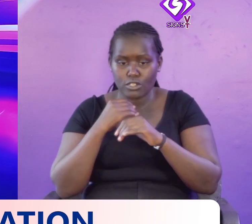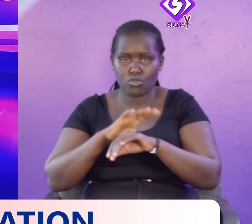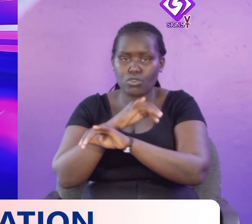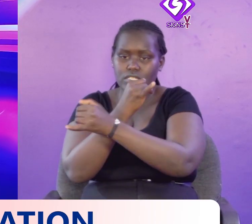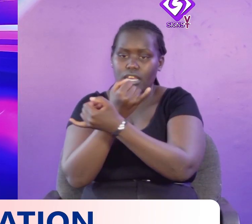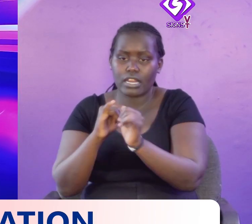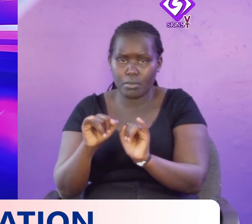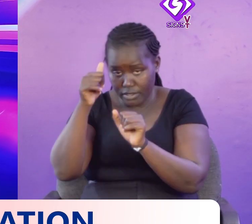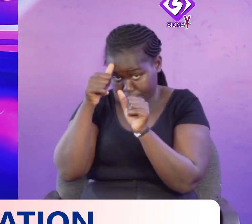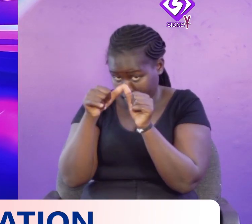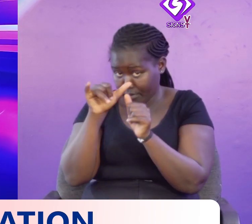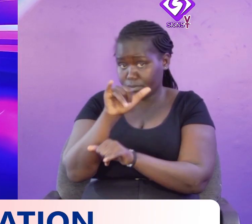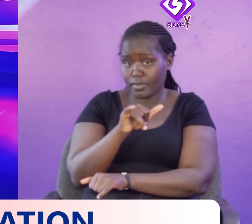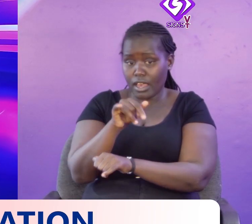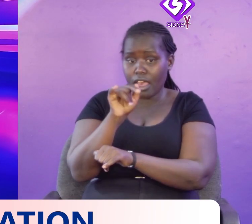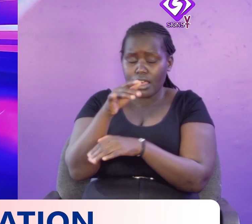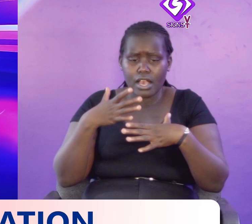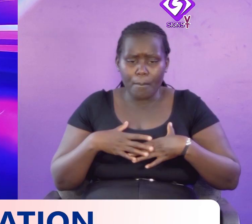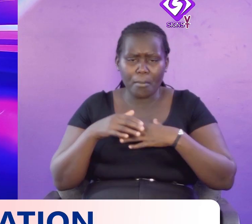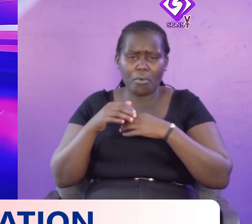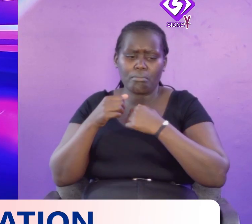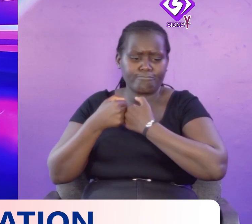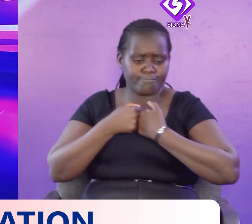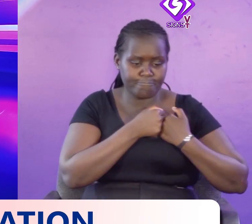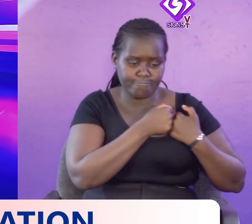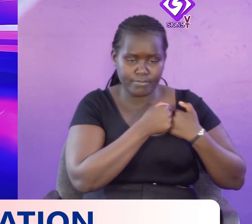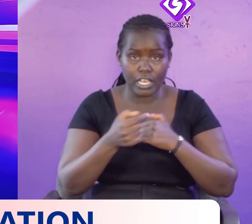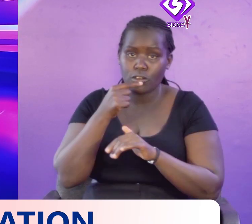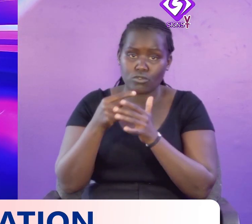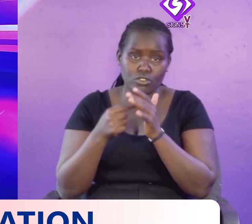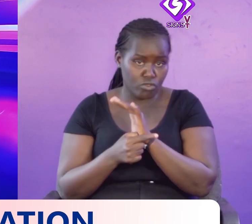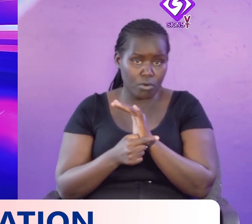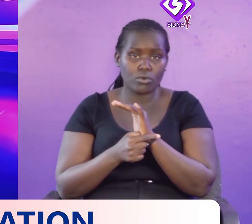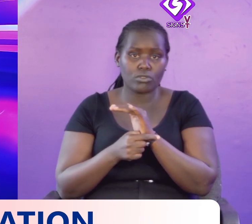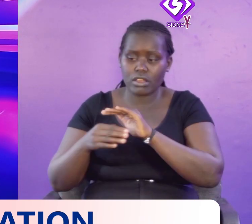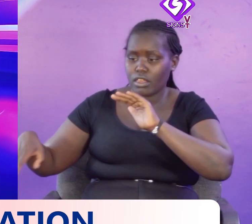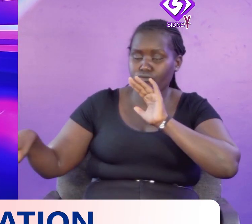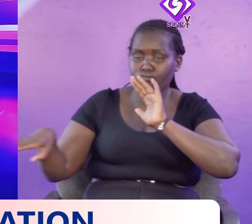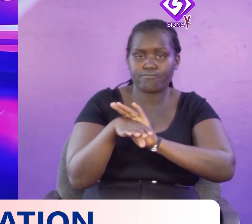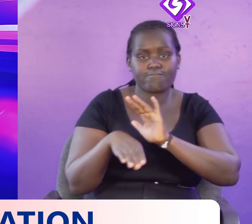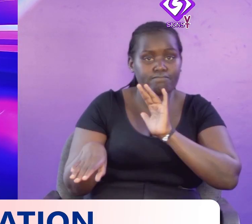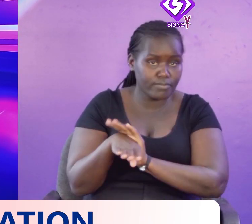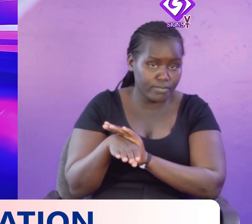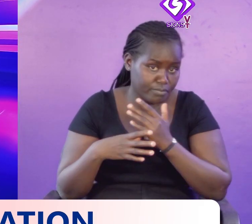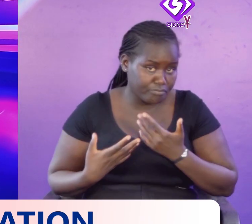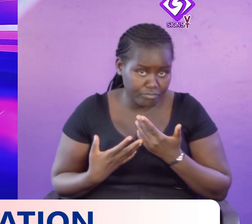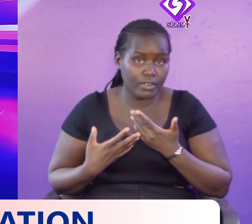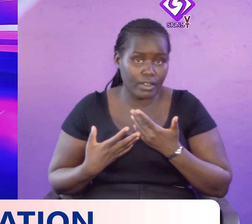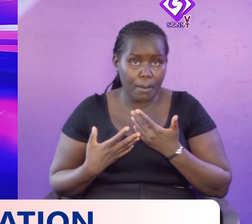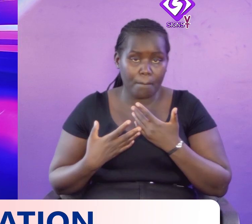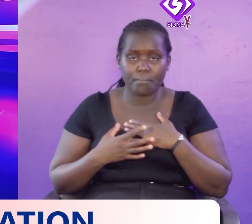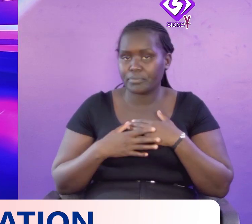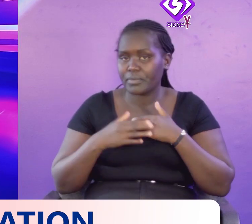You remember? Yes. These people fought so hard to make sure ya kwamba wamefukuza wanaitwa mabeberu. Yes, Ama